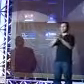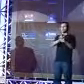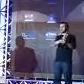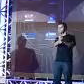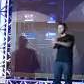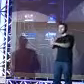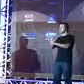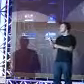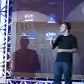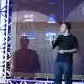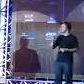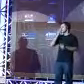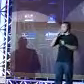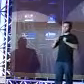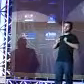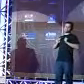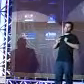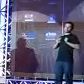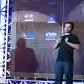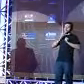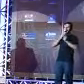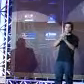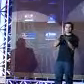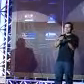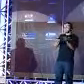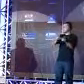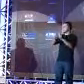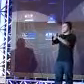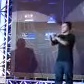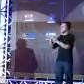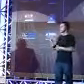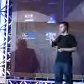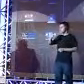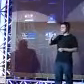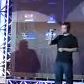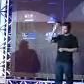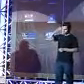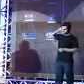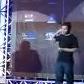And a recent book on the subject